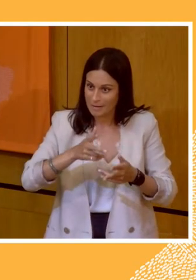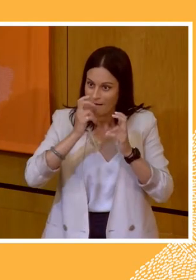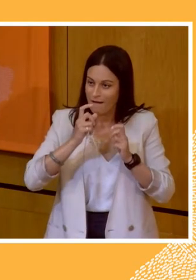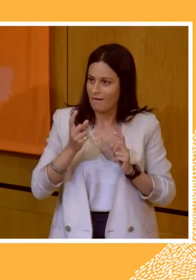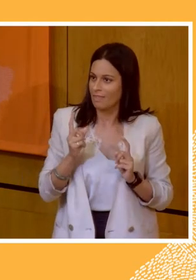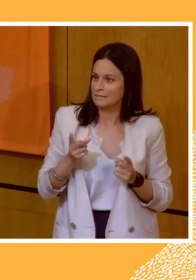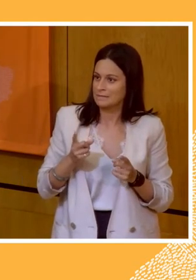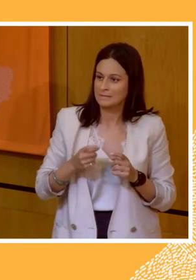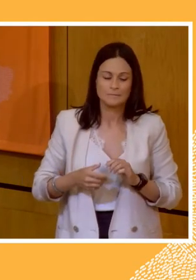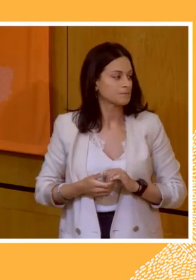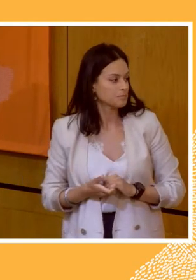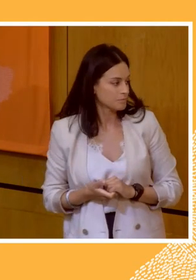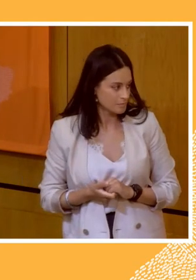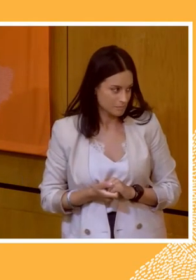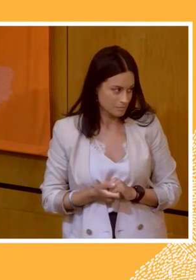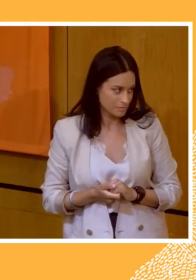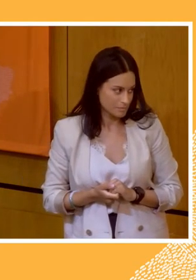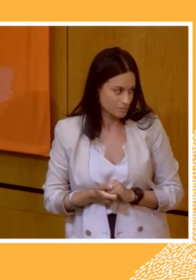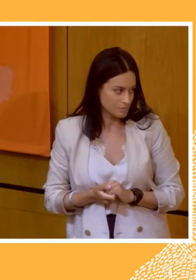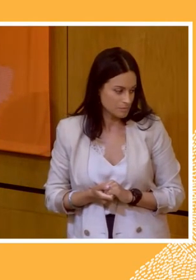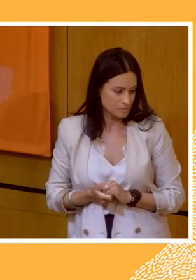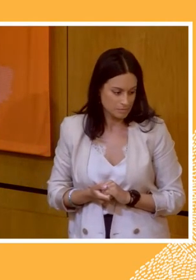were there. But